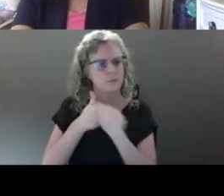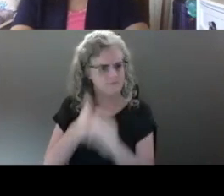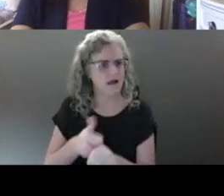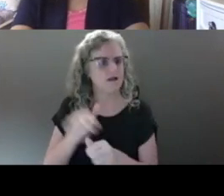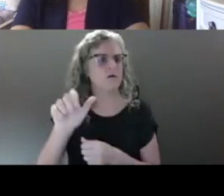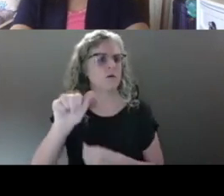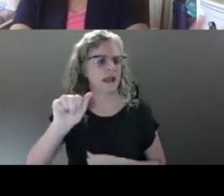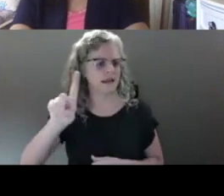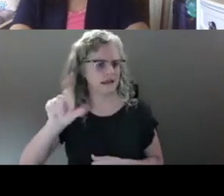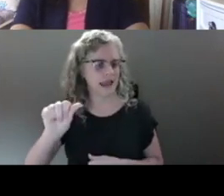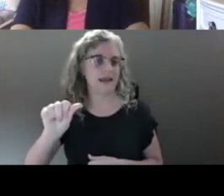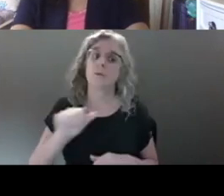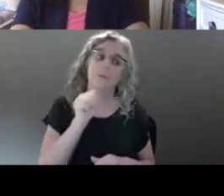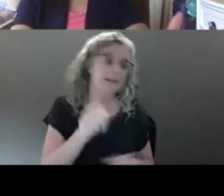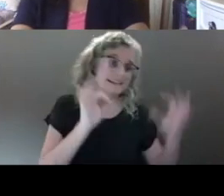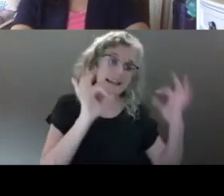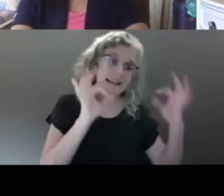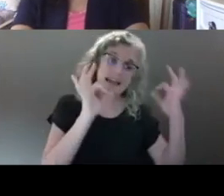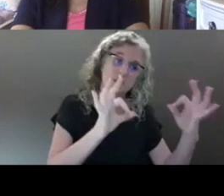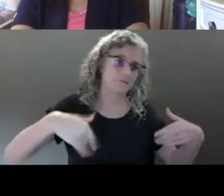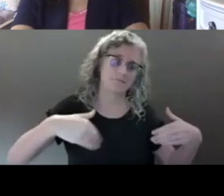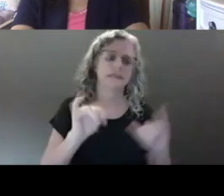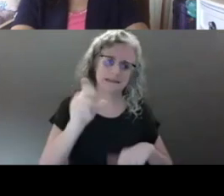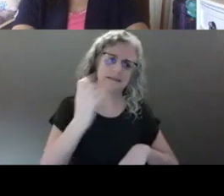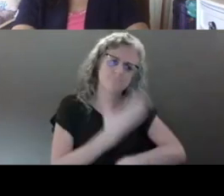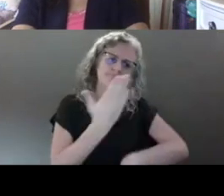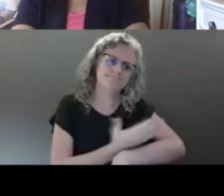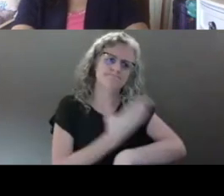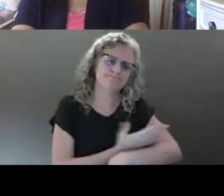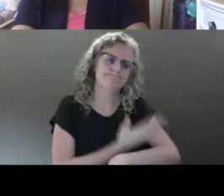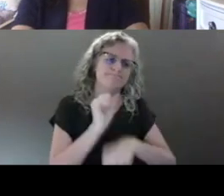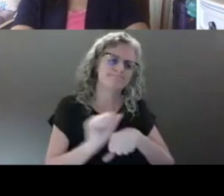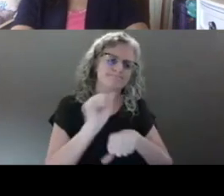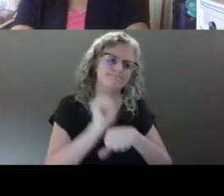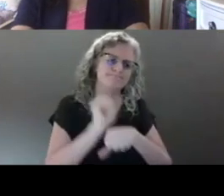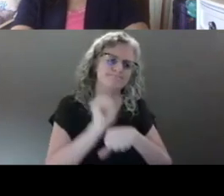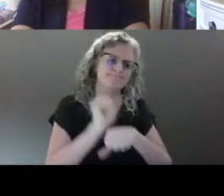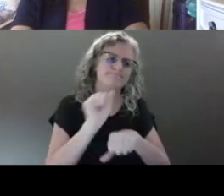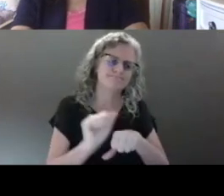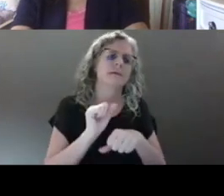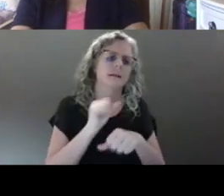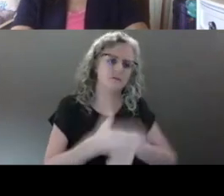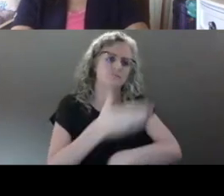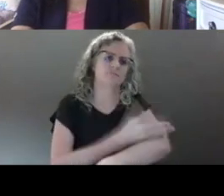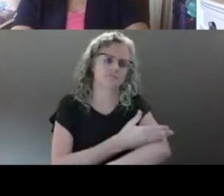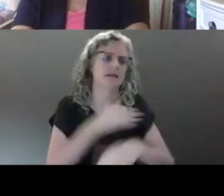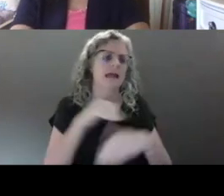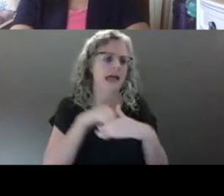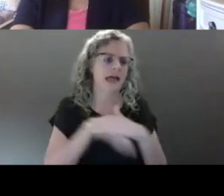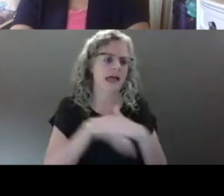improved in terms of access for people with disabilities. For example, we talked